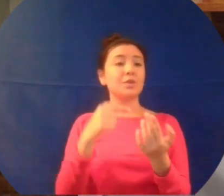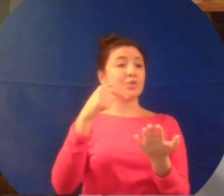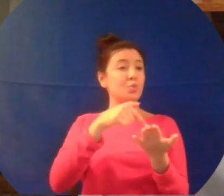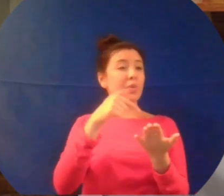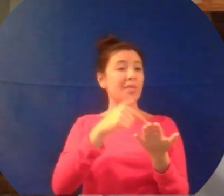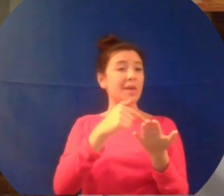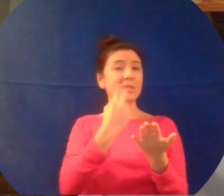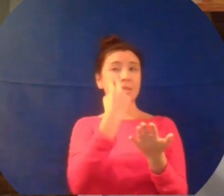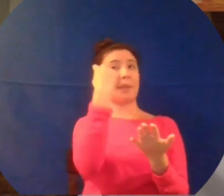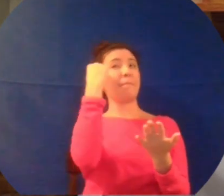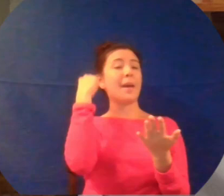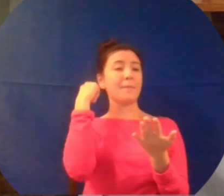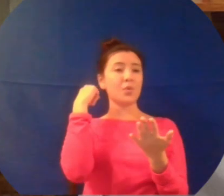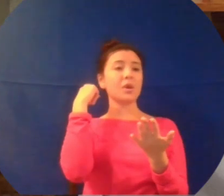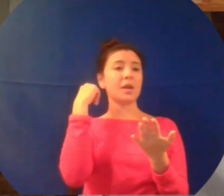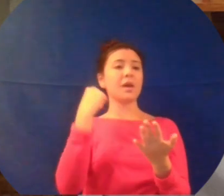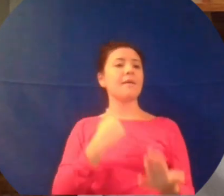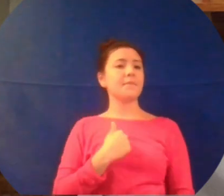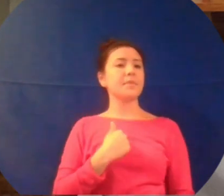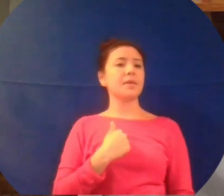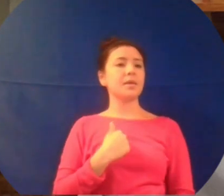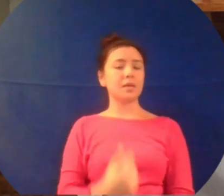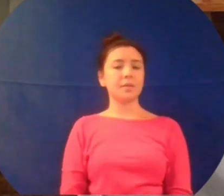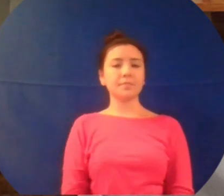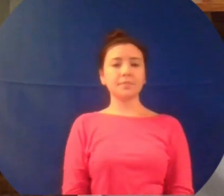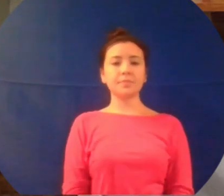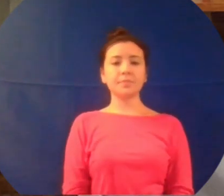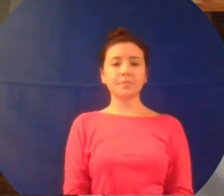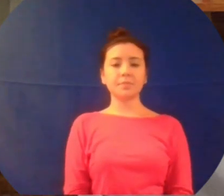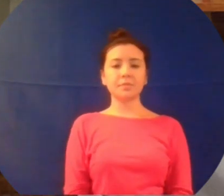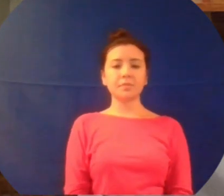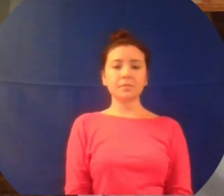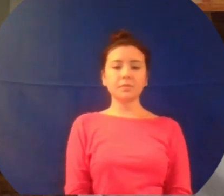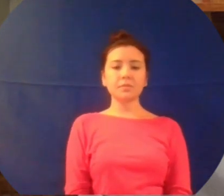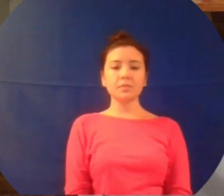sins. Do this in memory of me."